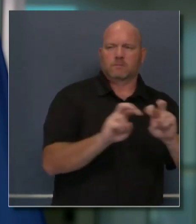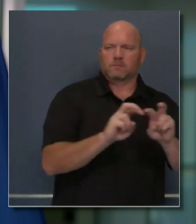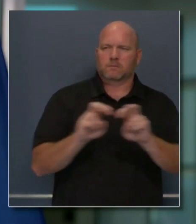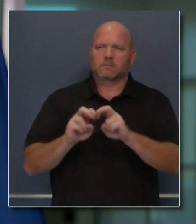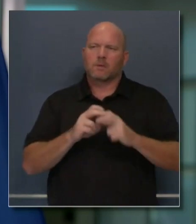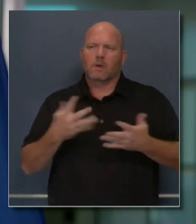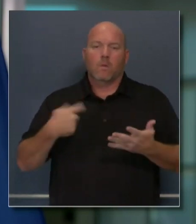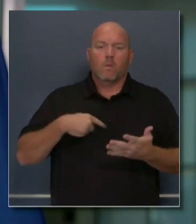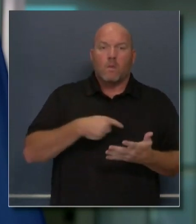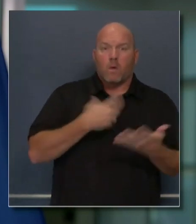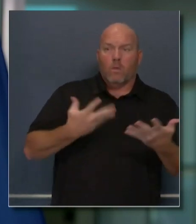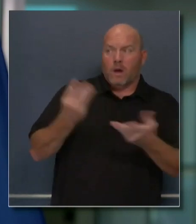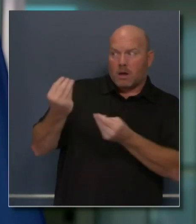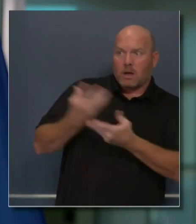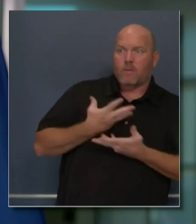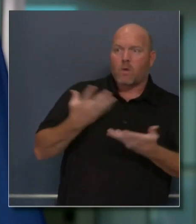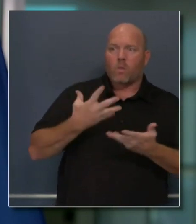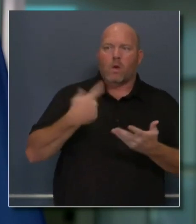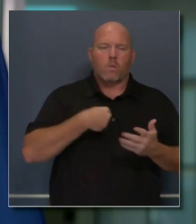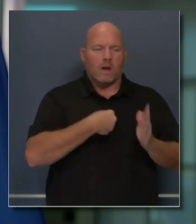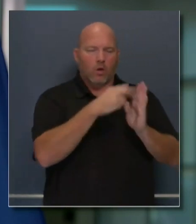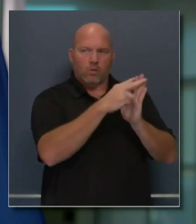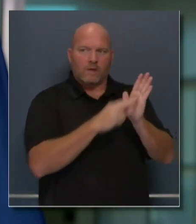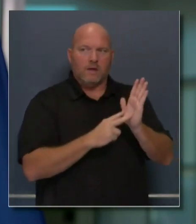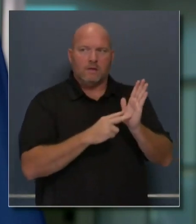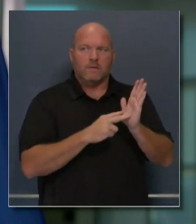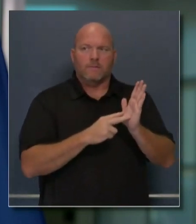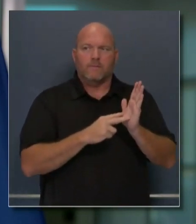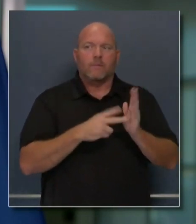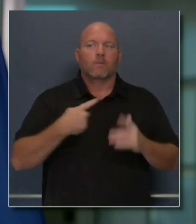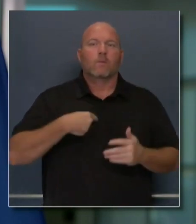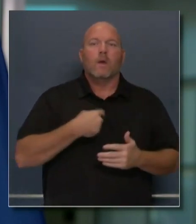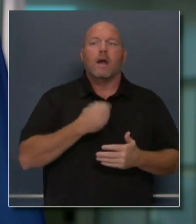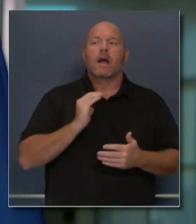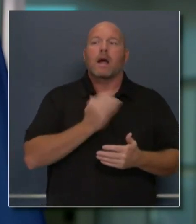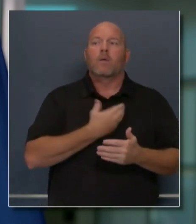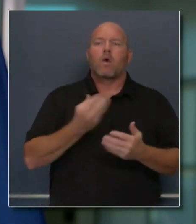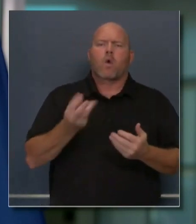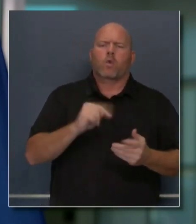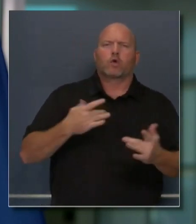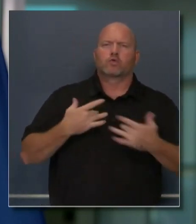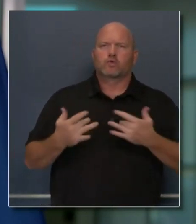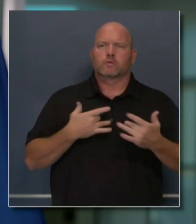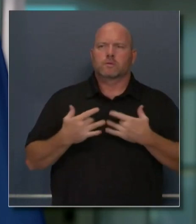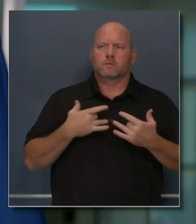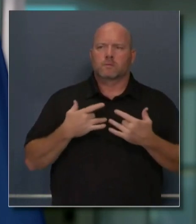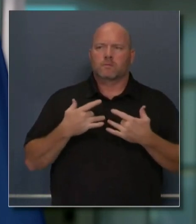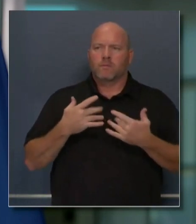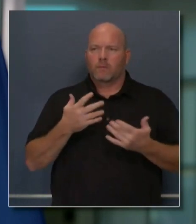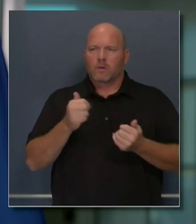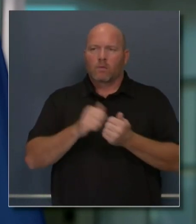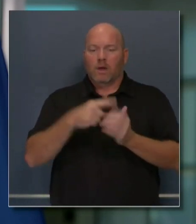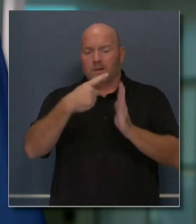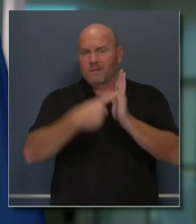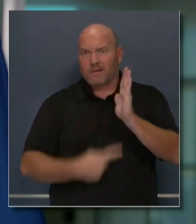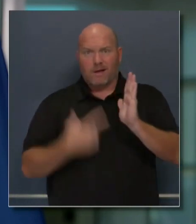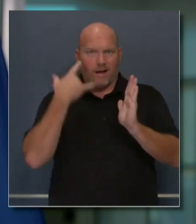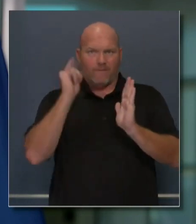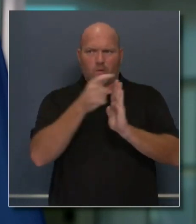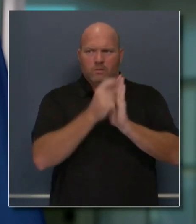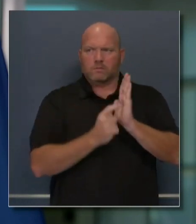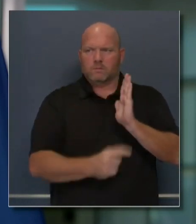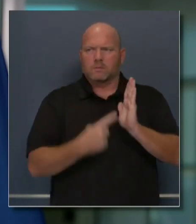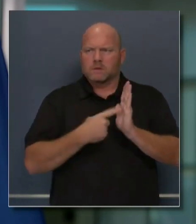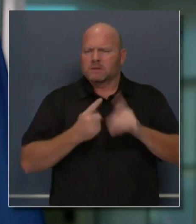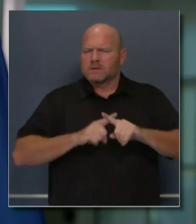reading about, and our own concerns and our own environment as it relates to what makes our theme parks distinctive and unique.